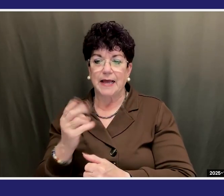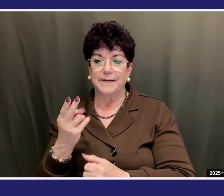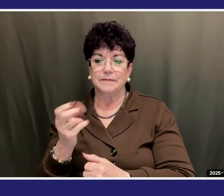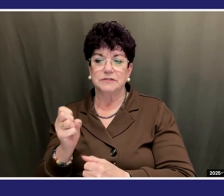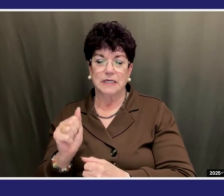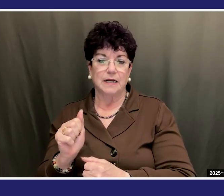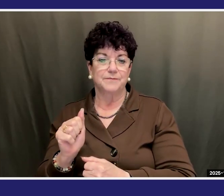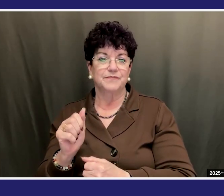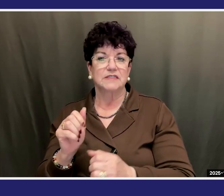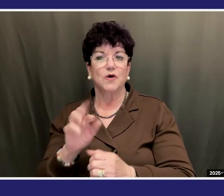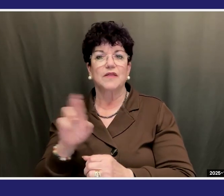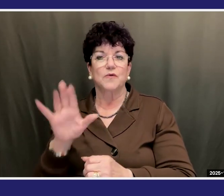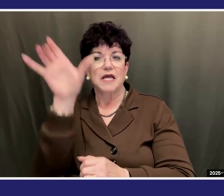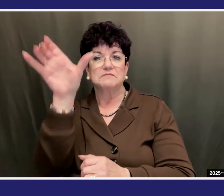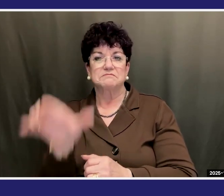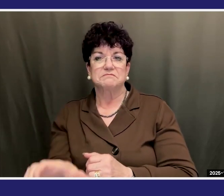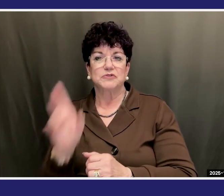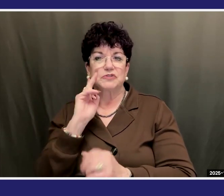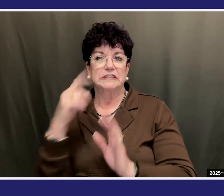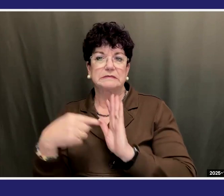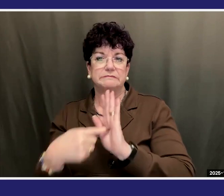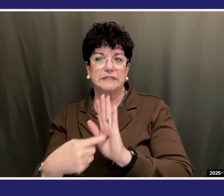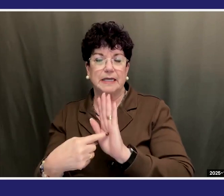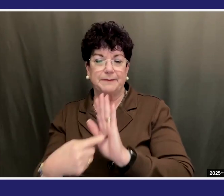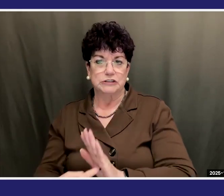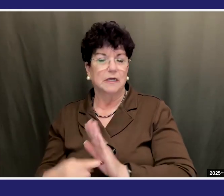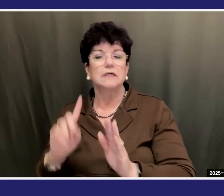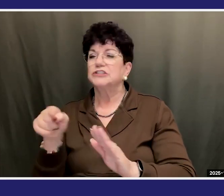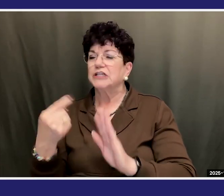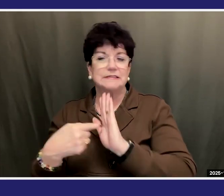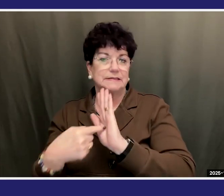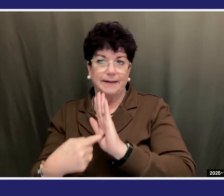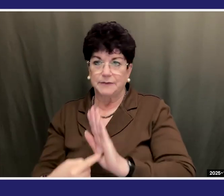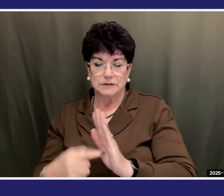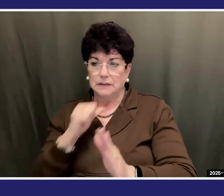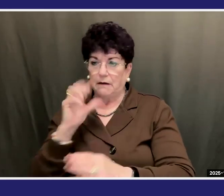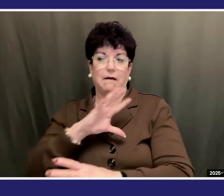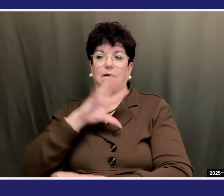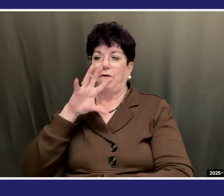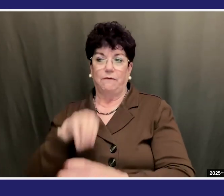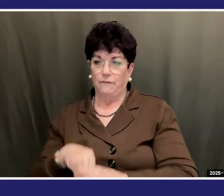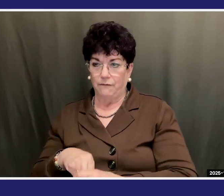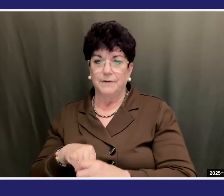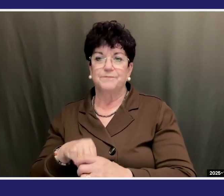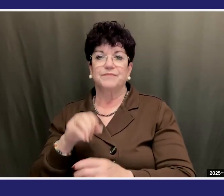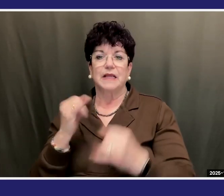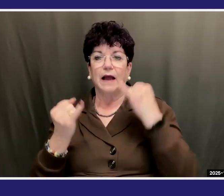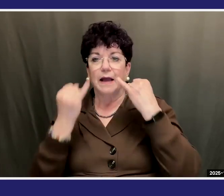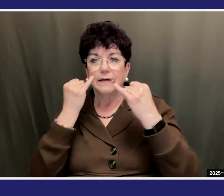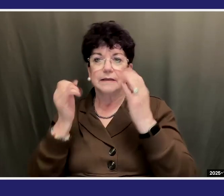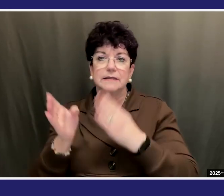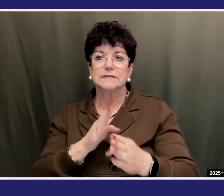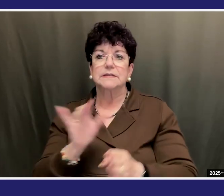see some, just a list of examples. And again, I want to emphasize that these are examples, but ideas and strategies such